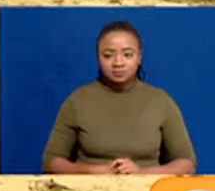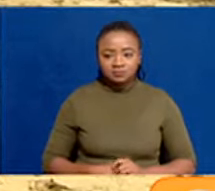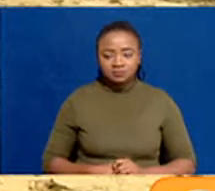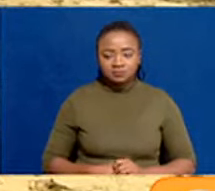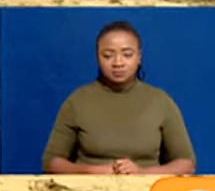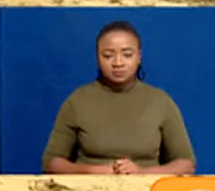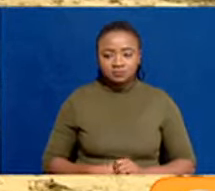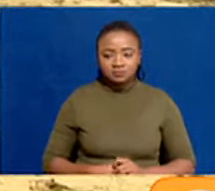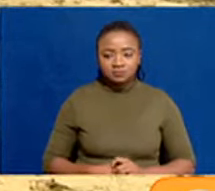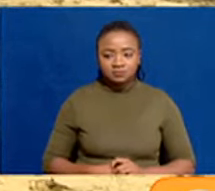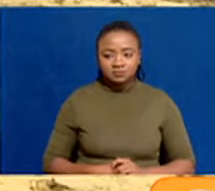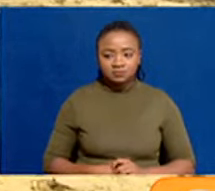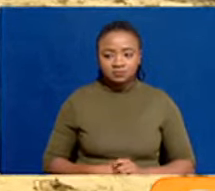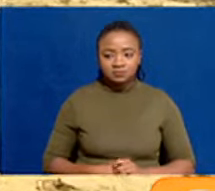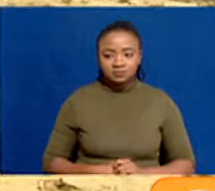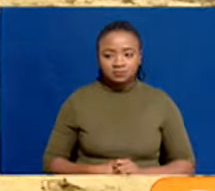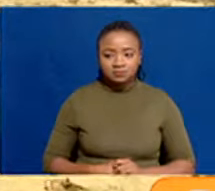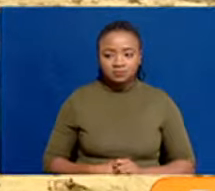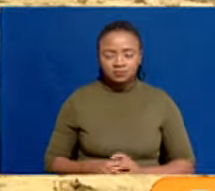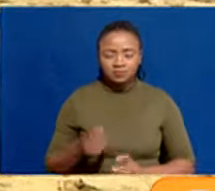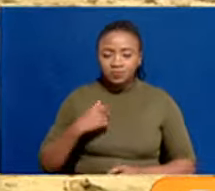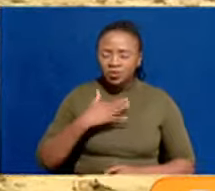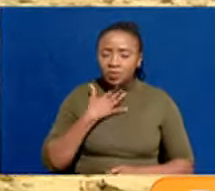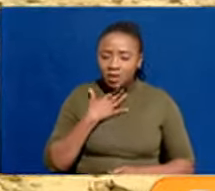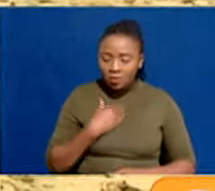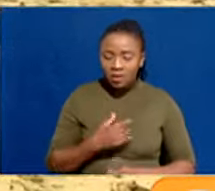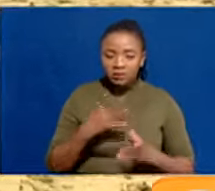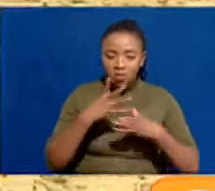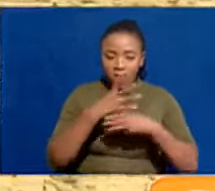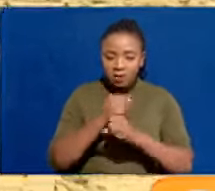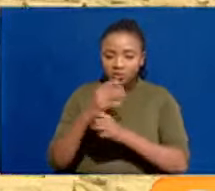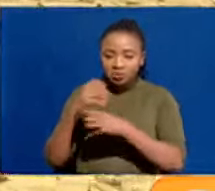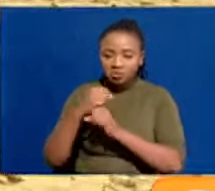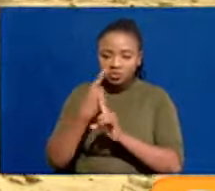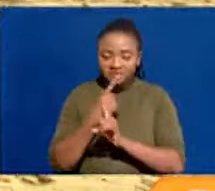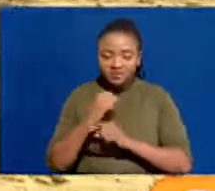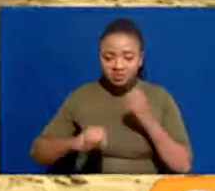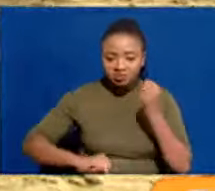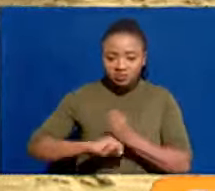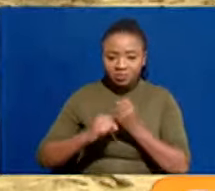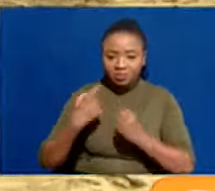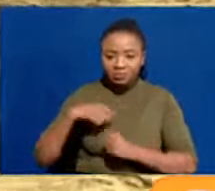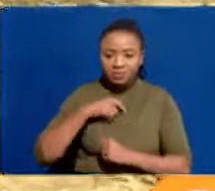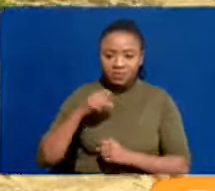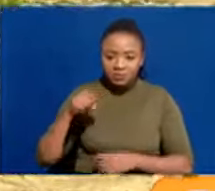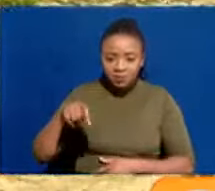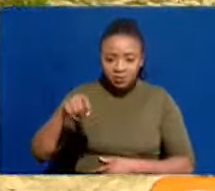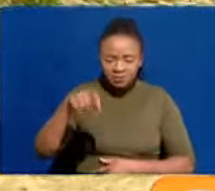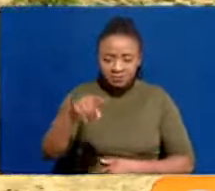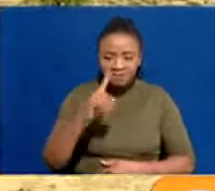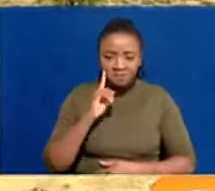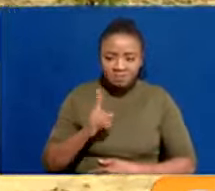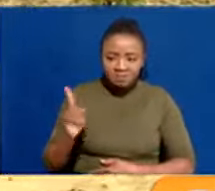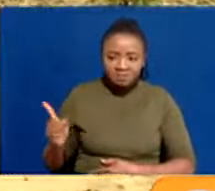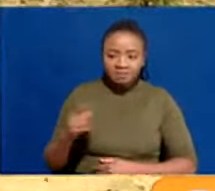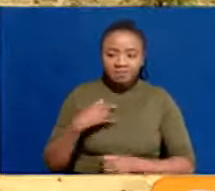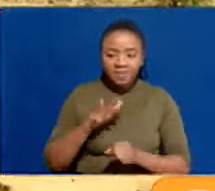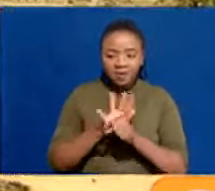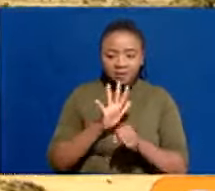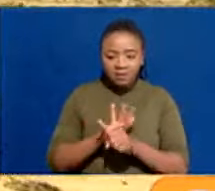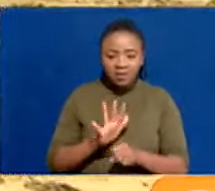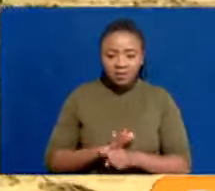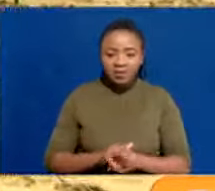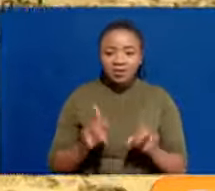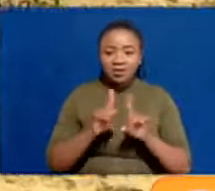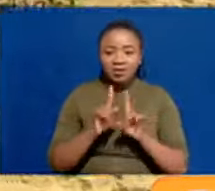Twataka yani tupate mashirika ya kwamba tupande hizi mikoko. Tupande na tuzipande kwa wingi.